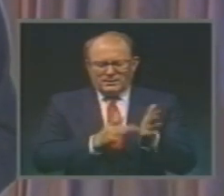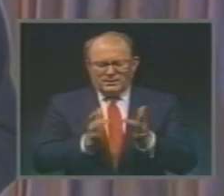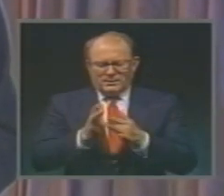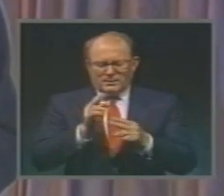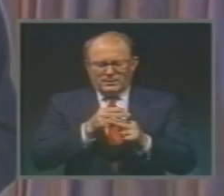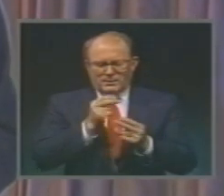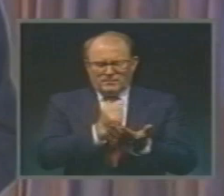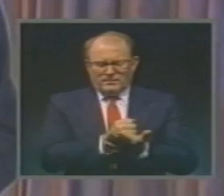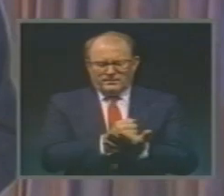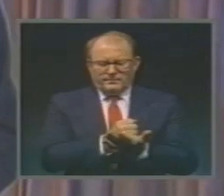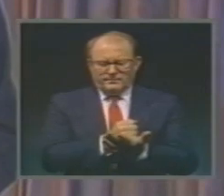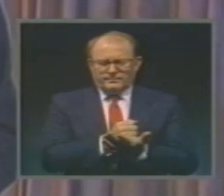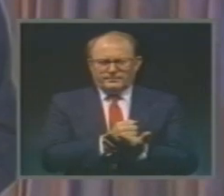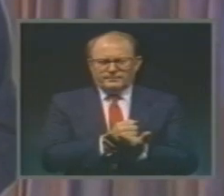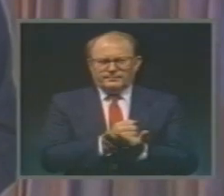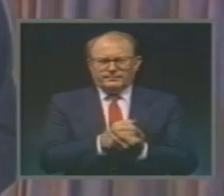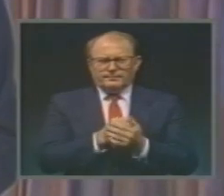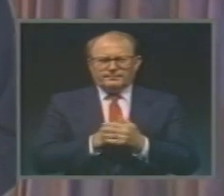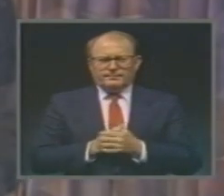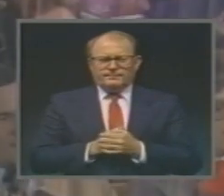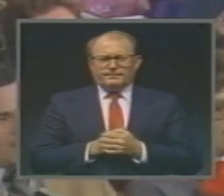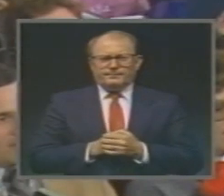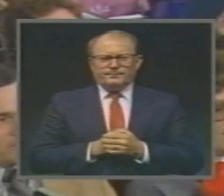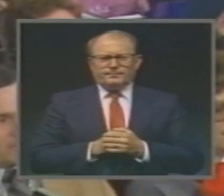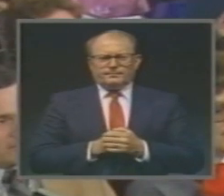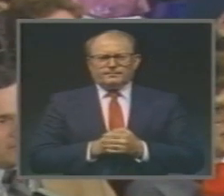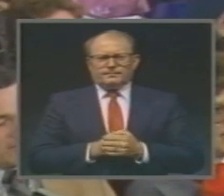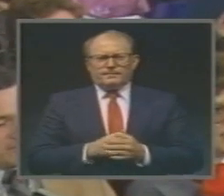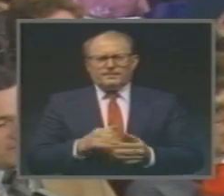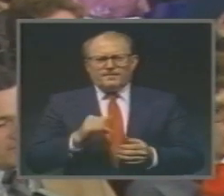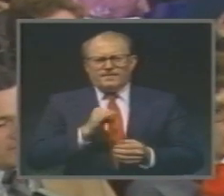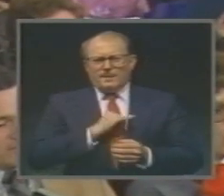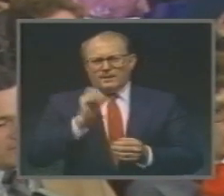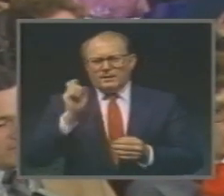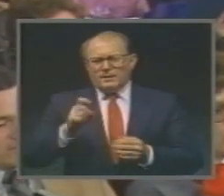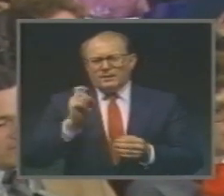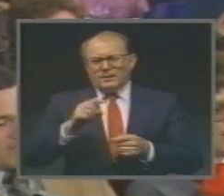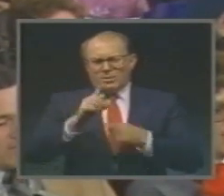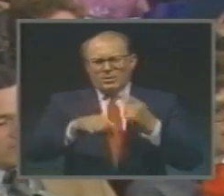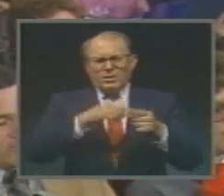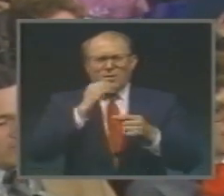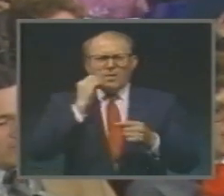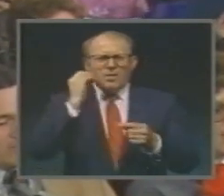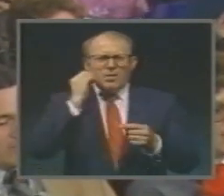His name we pray. Amen. I'm a seed's God.